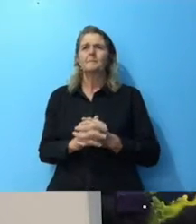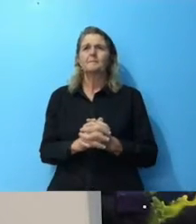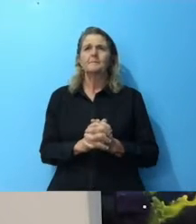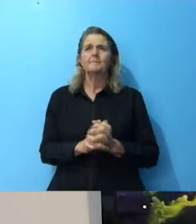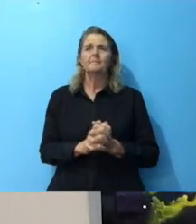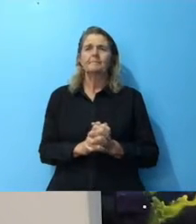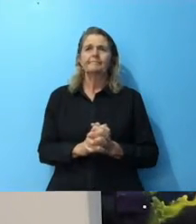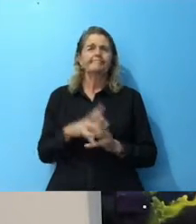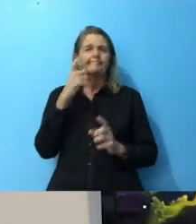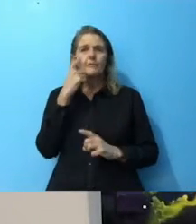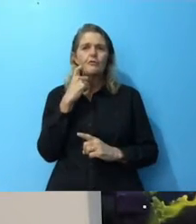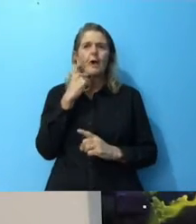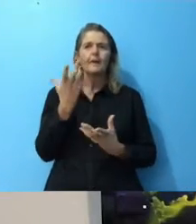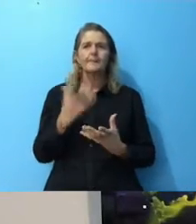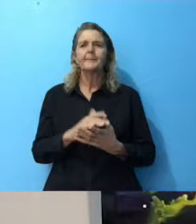I'll give it a whirl.